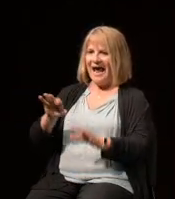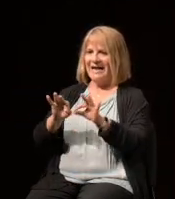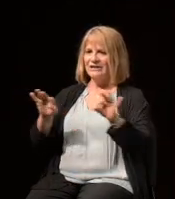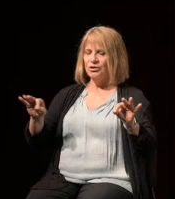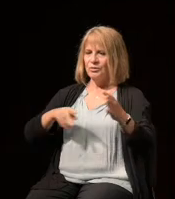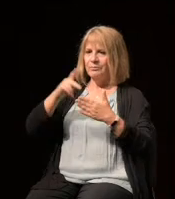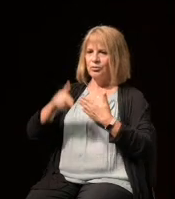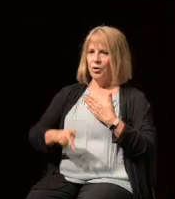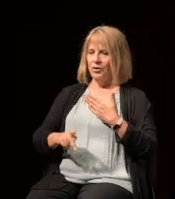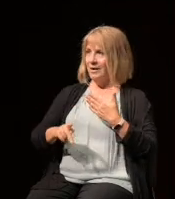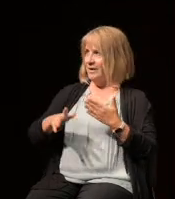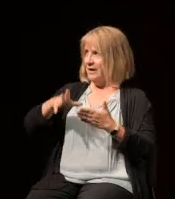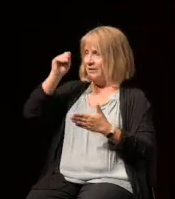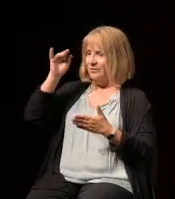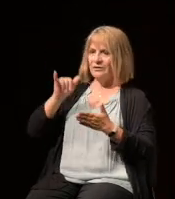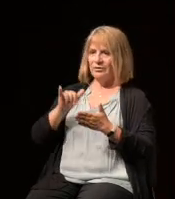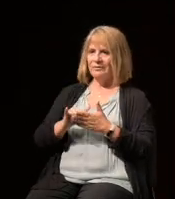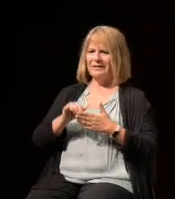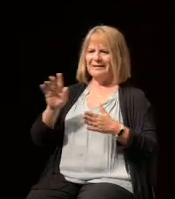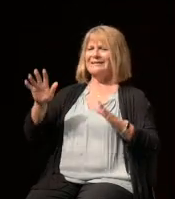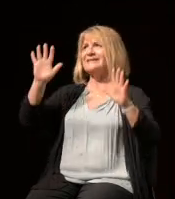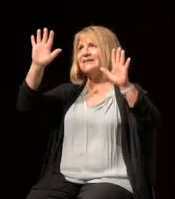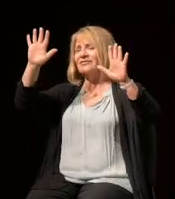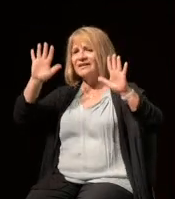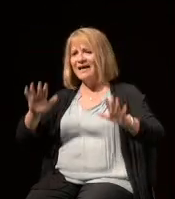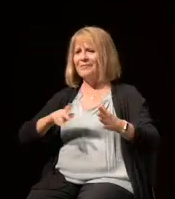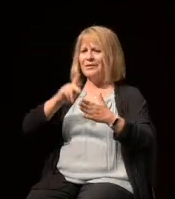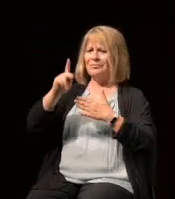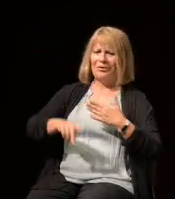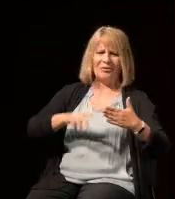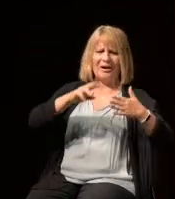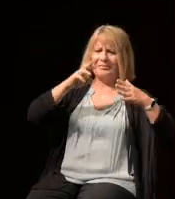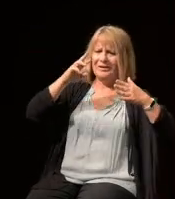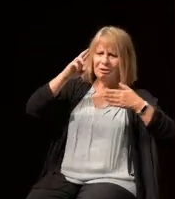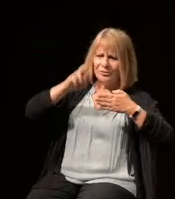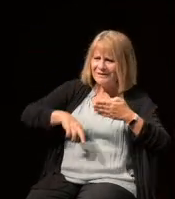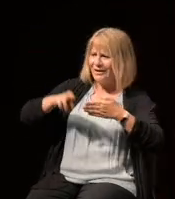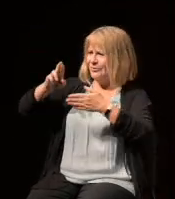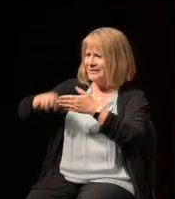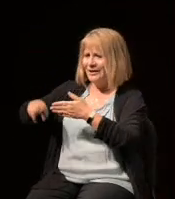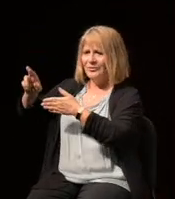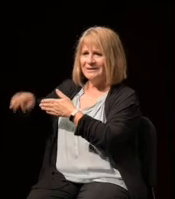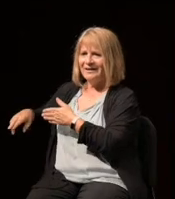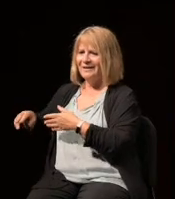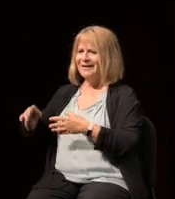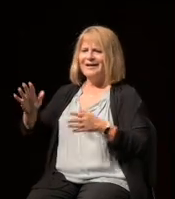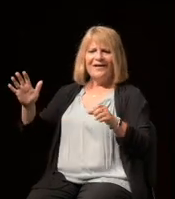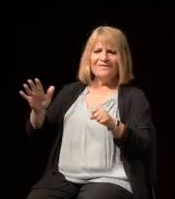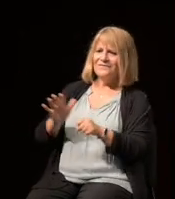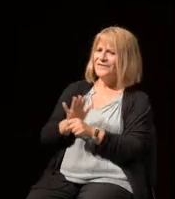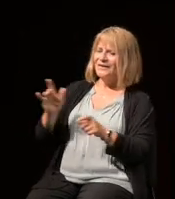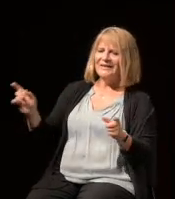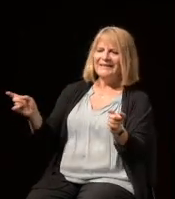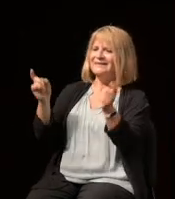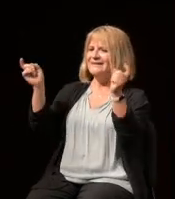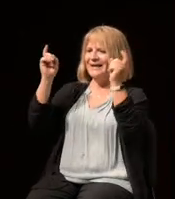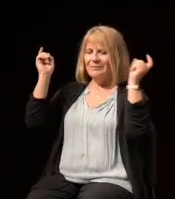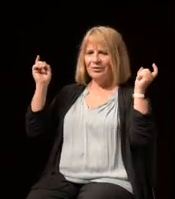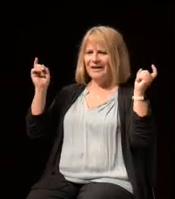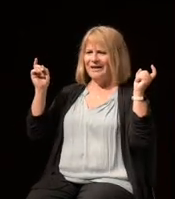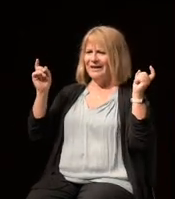were learning this is a phenomenal program that was getting results that was amazing. It was completely celebrated. No